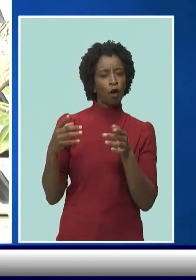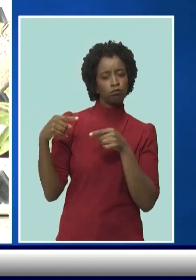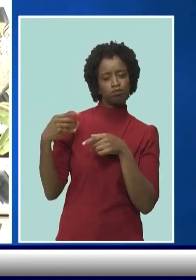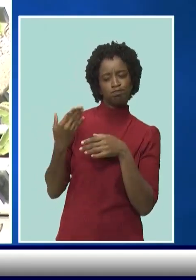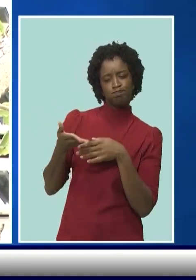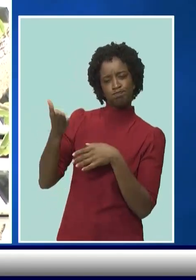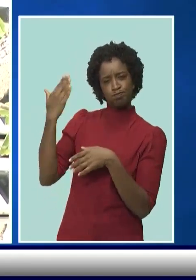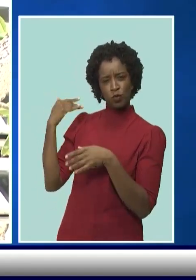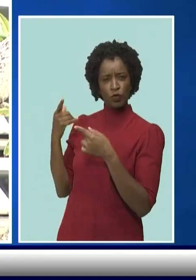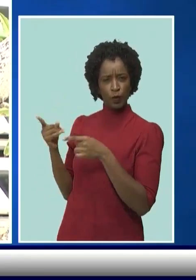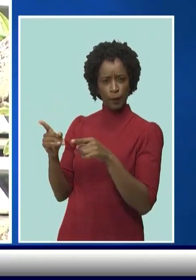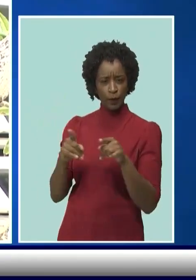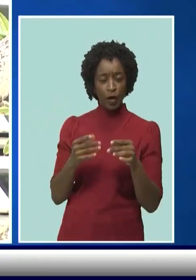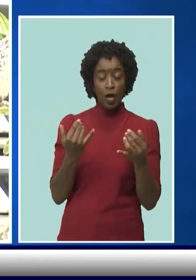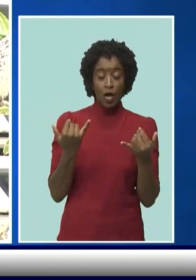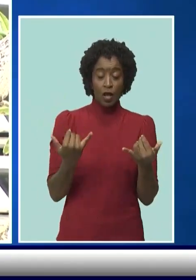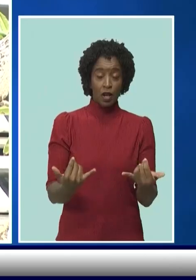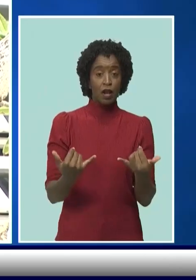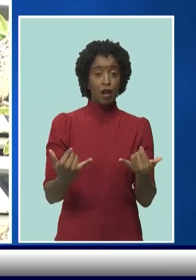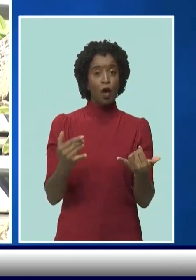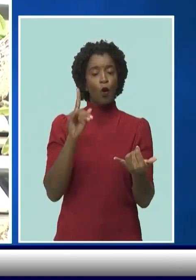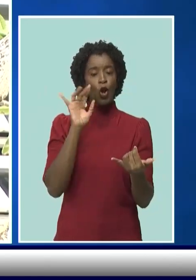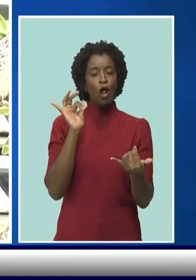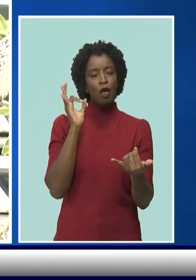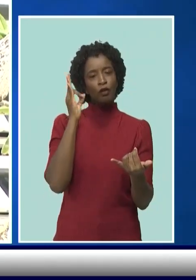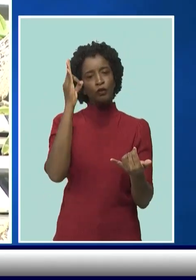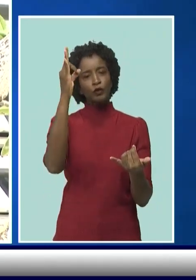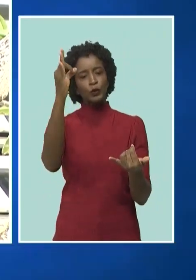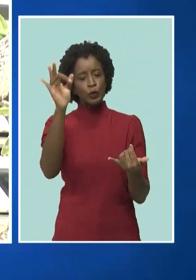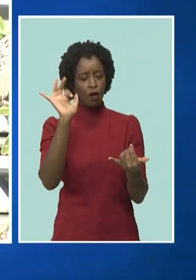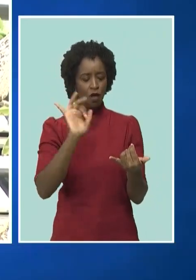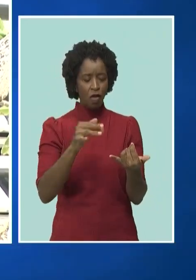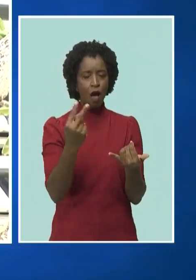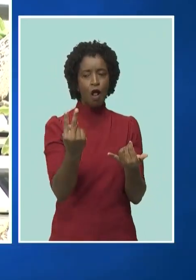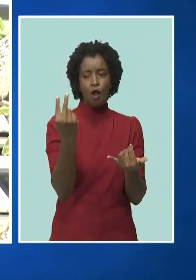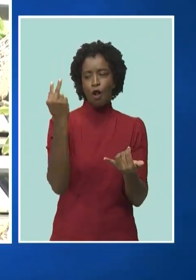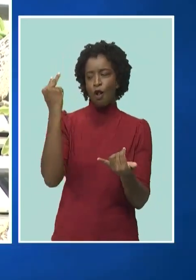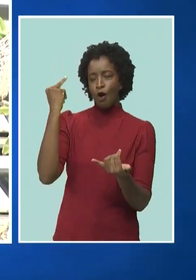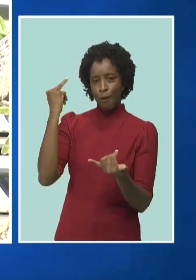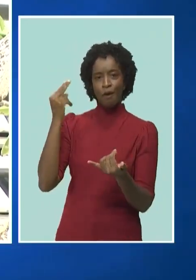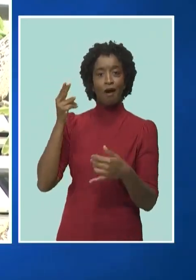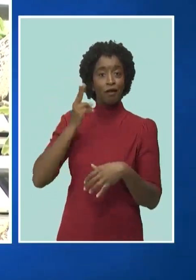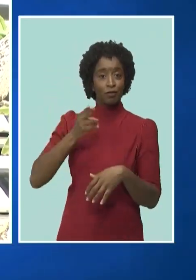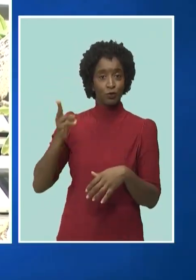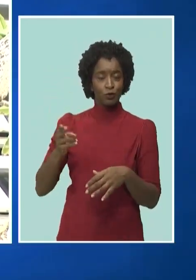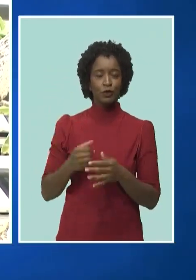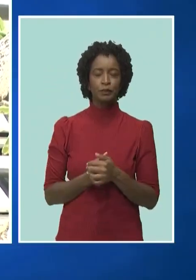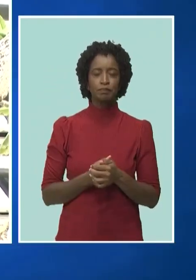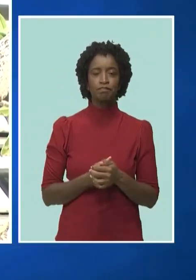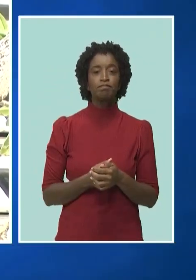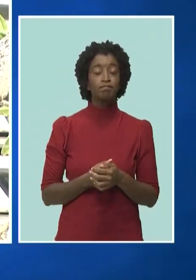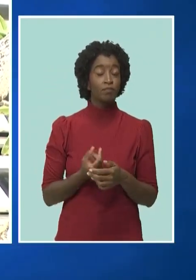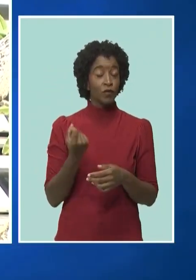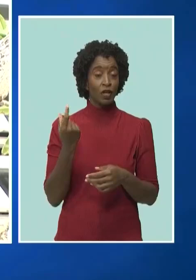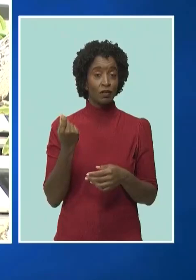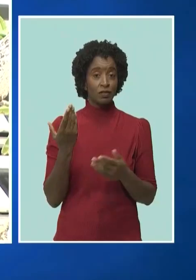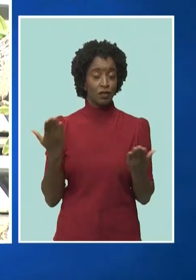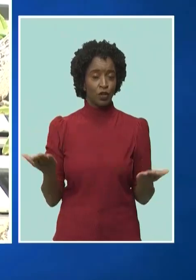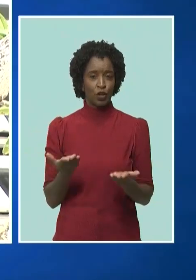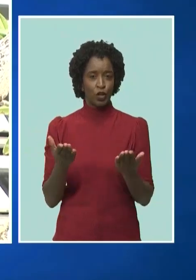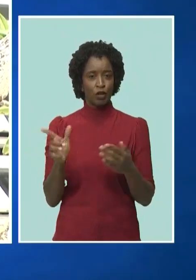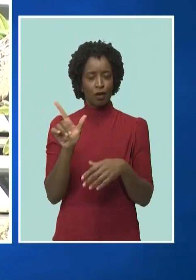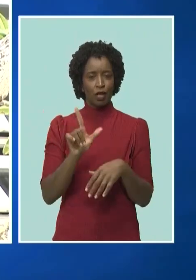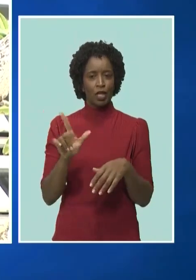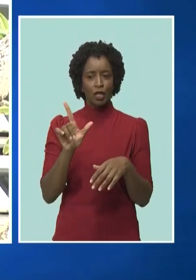today is tomorrow's history. The Whole Town Branch Library has a rich history, some of which has never been heard of because it was